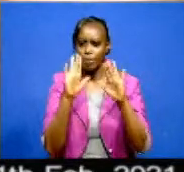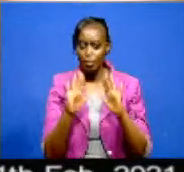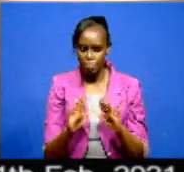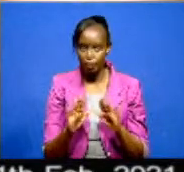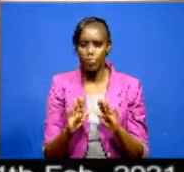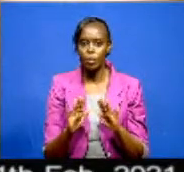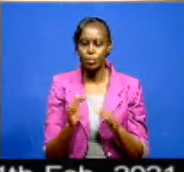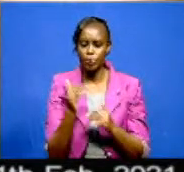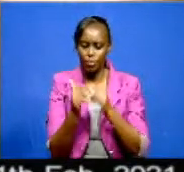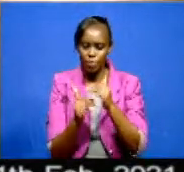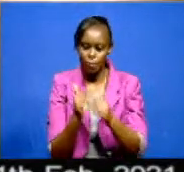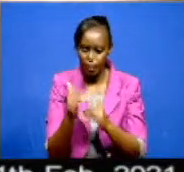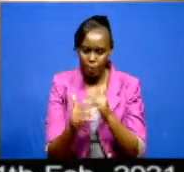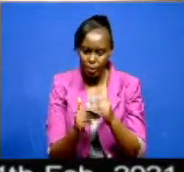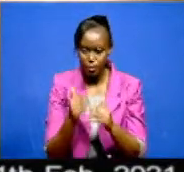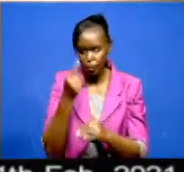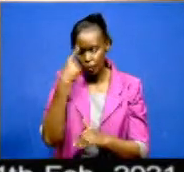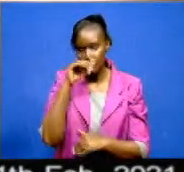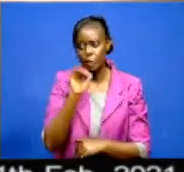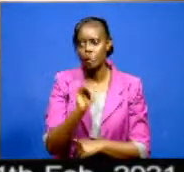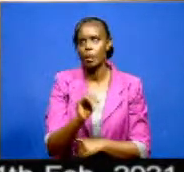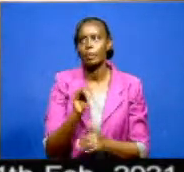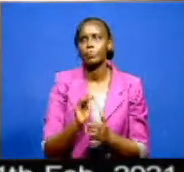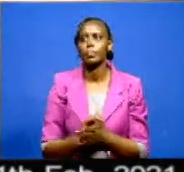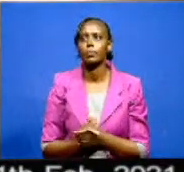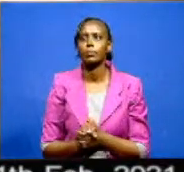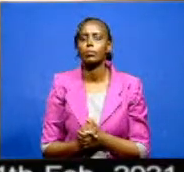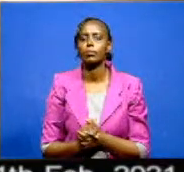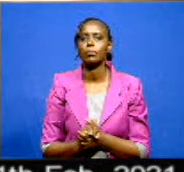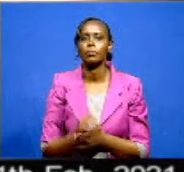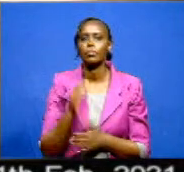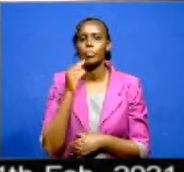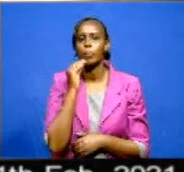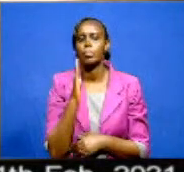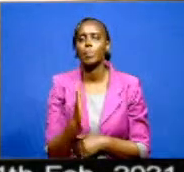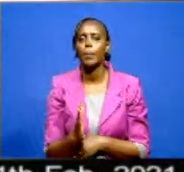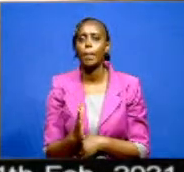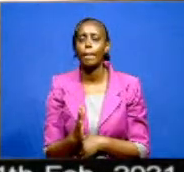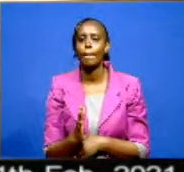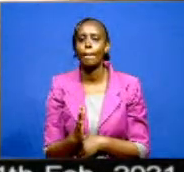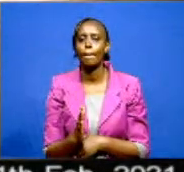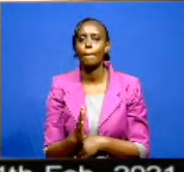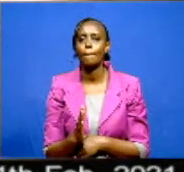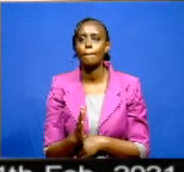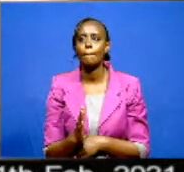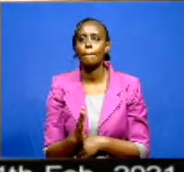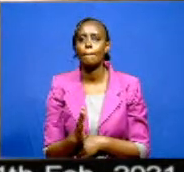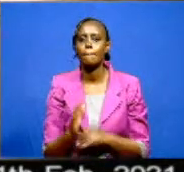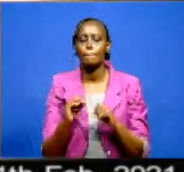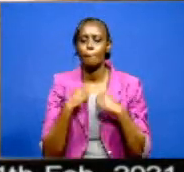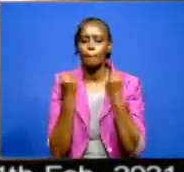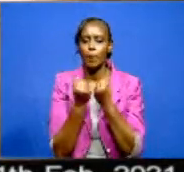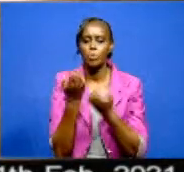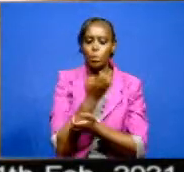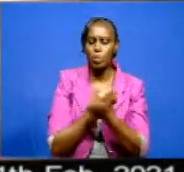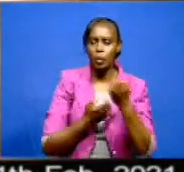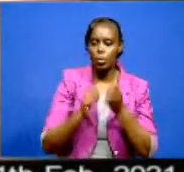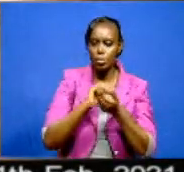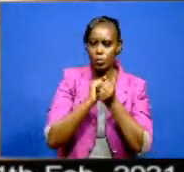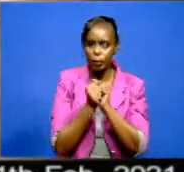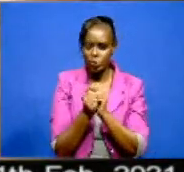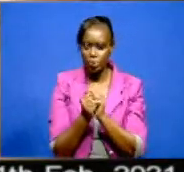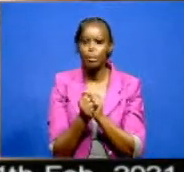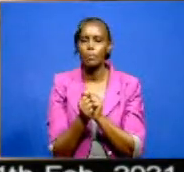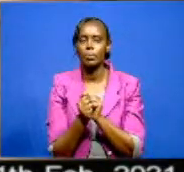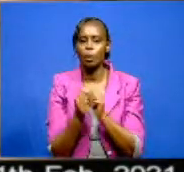the operationalization of this policy, Madam Speaker. Madam Speaker, the following socio-economic changes and threats